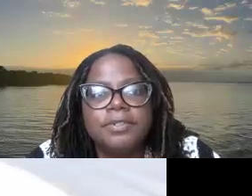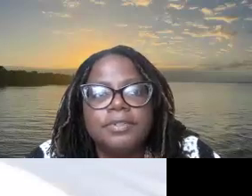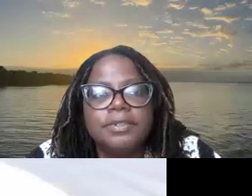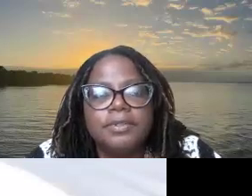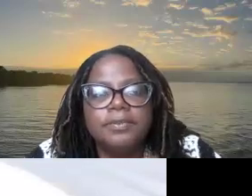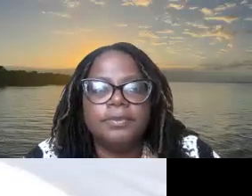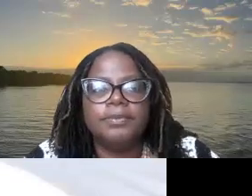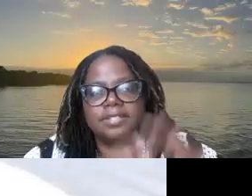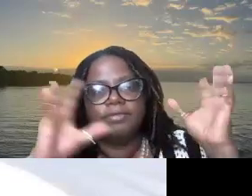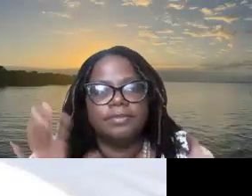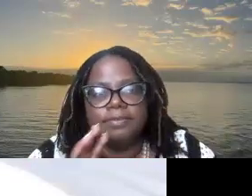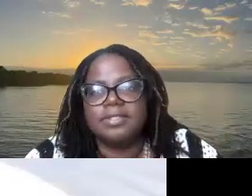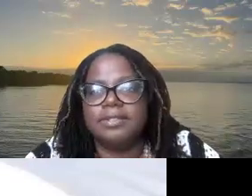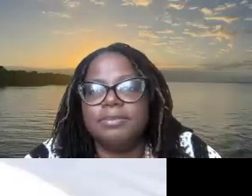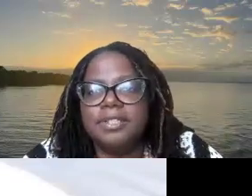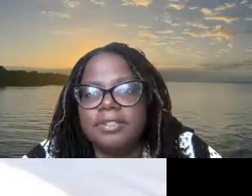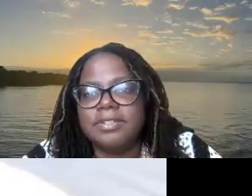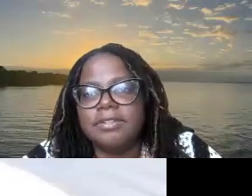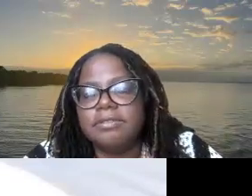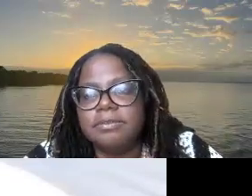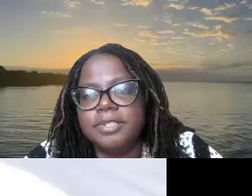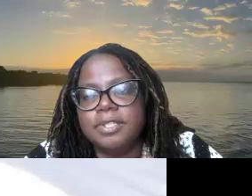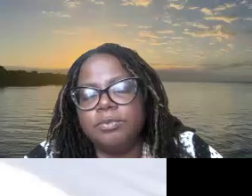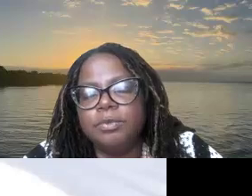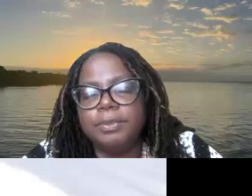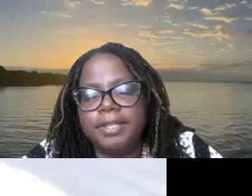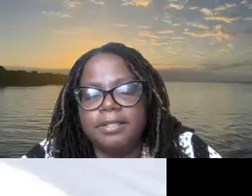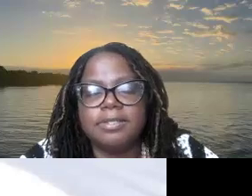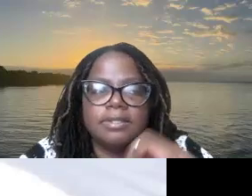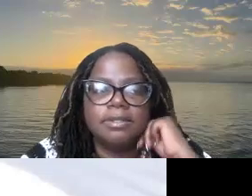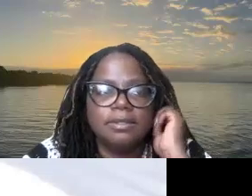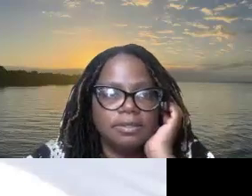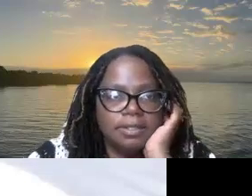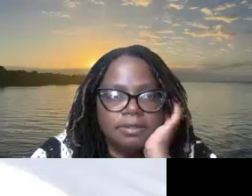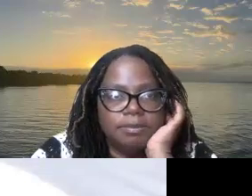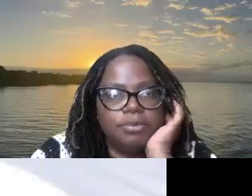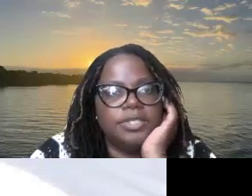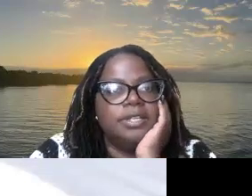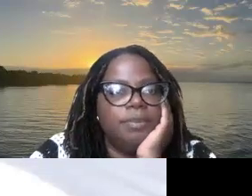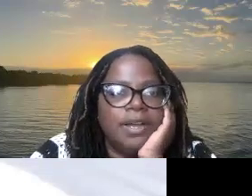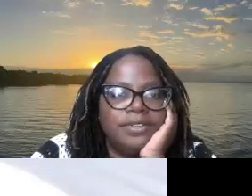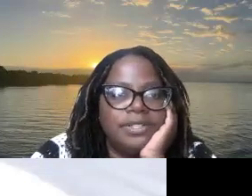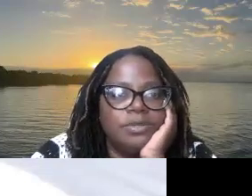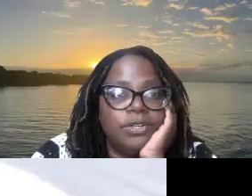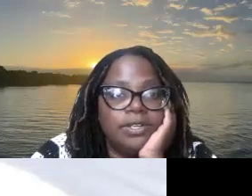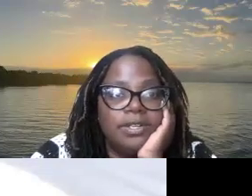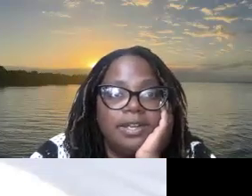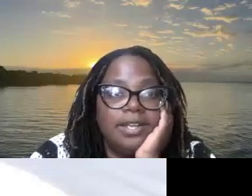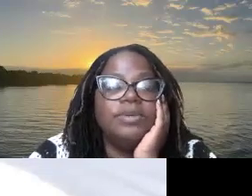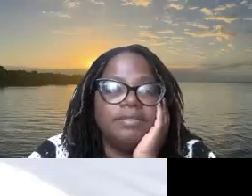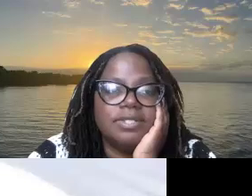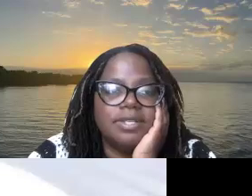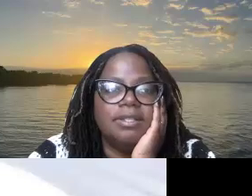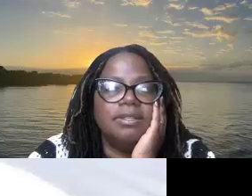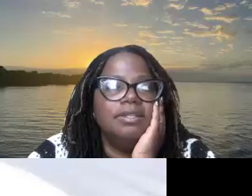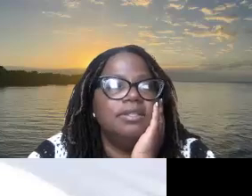but that's helpful. It's putting that together. But Dr. Ruby Payne is and Bridges Out of Poverty is the work. I